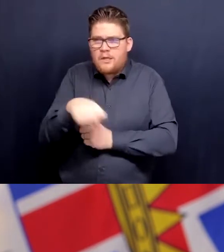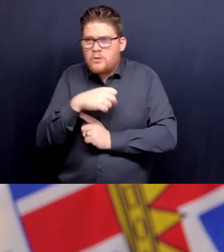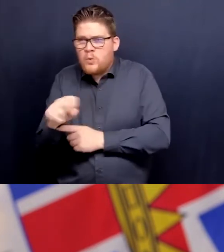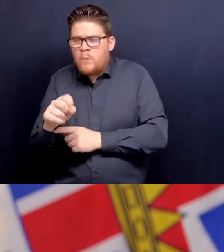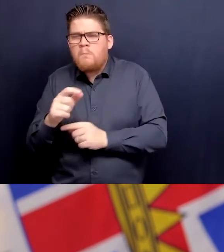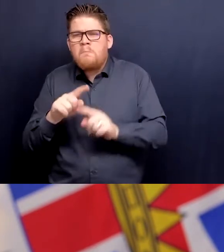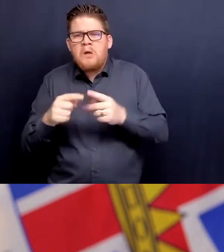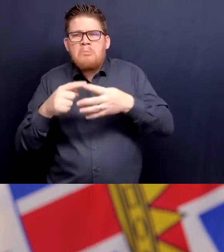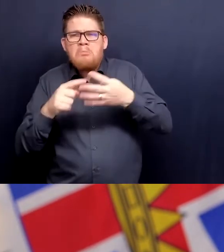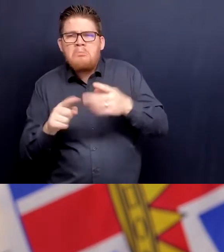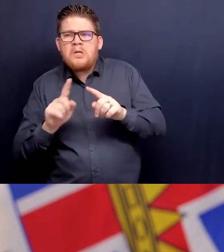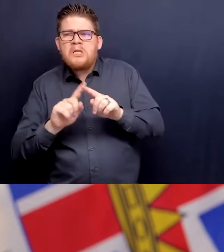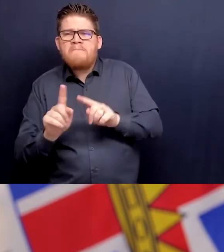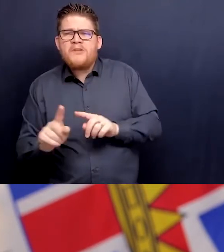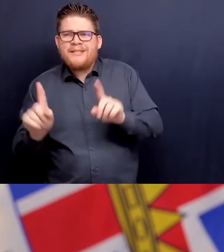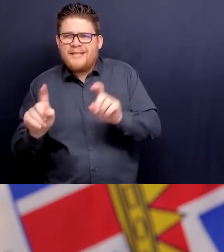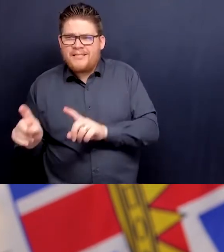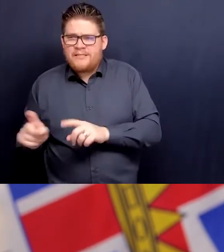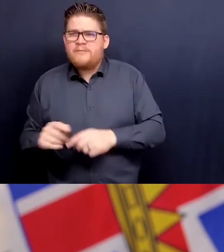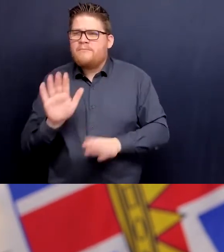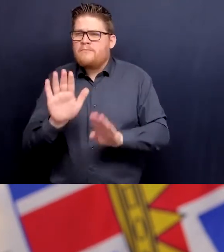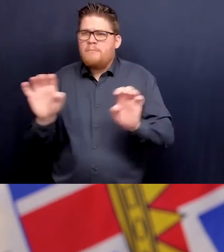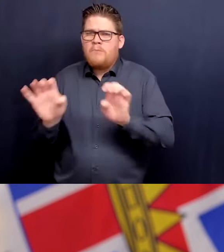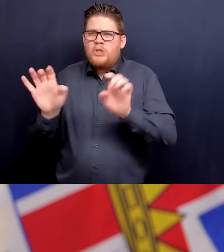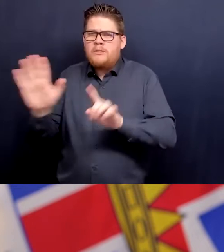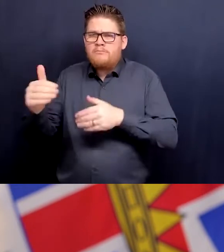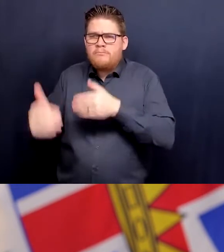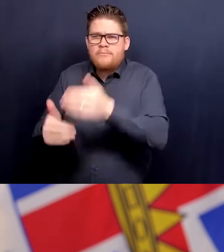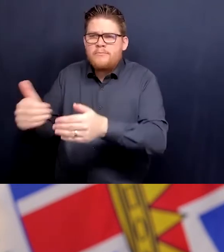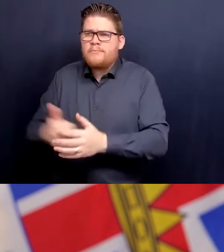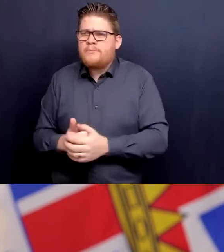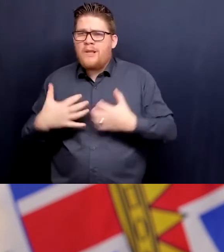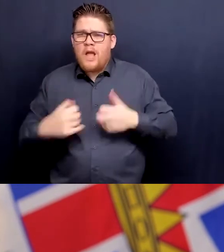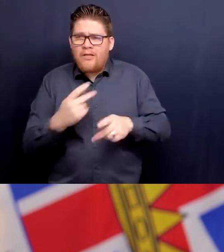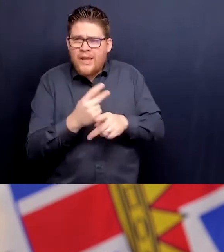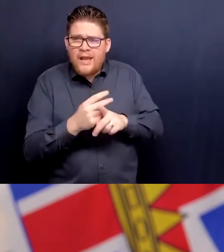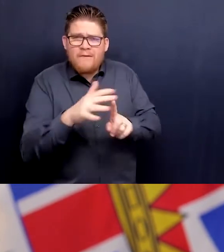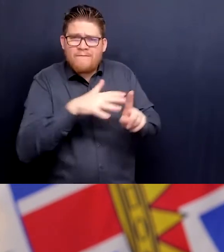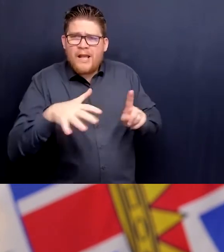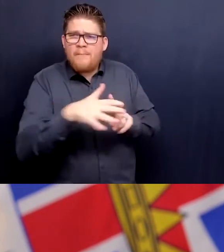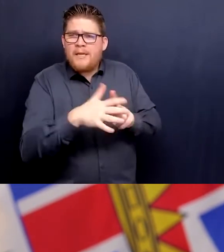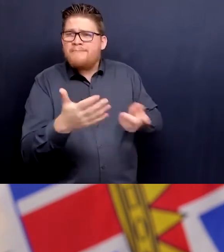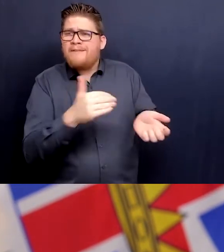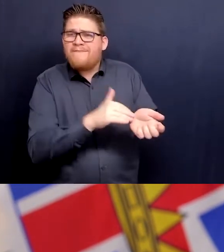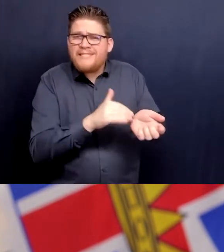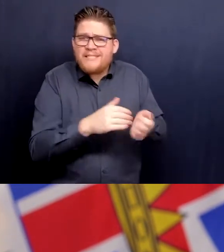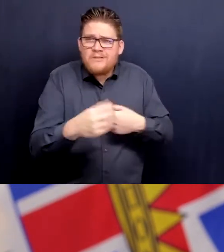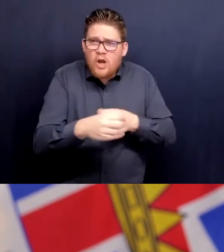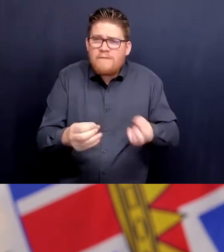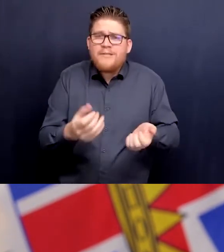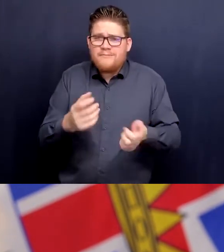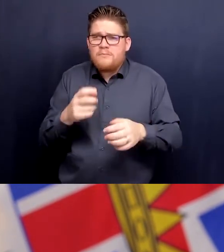emergency departments. It's done in healthcare your physician's office, for example, that tests